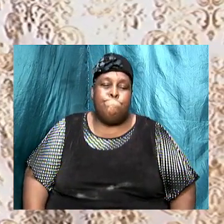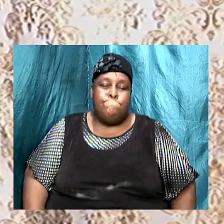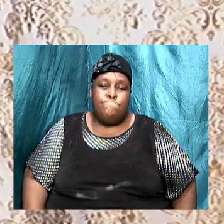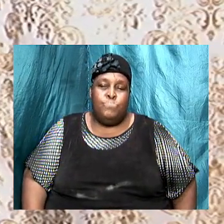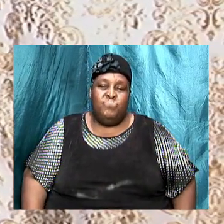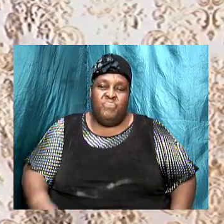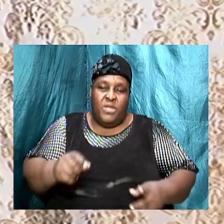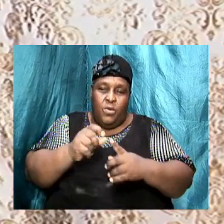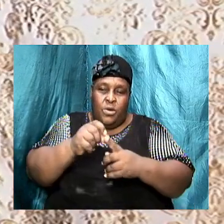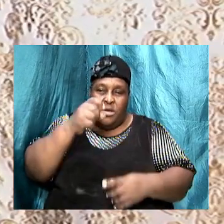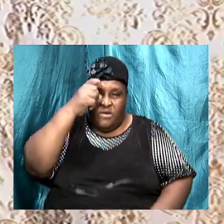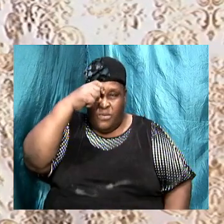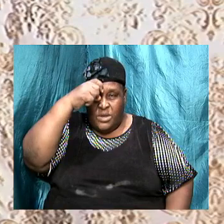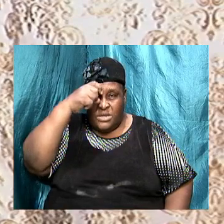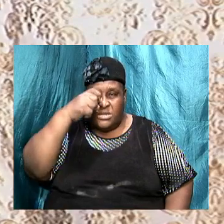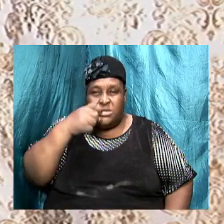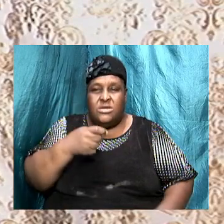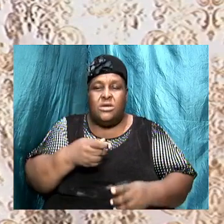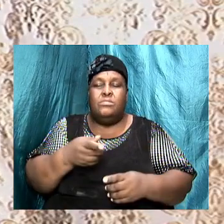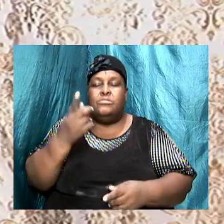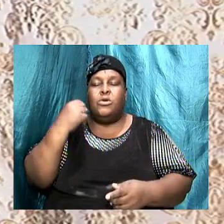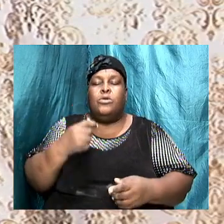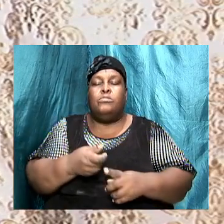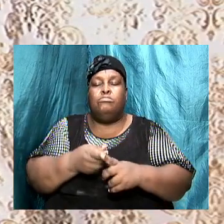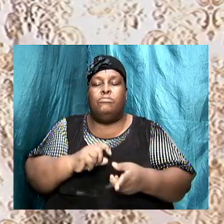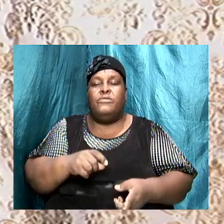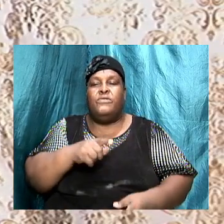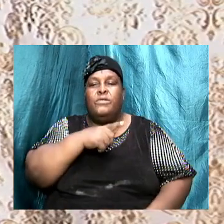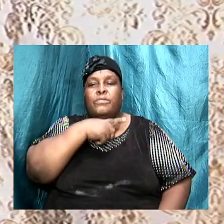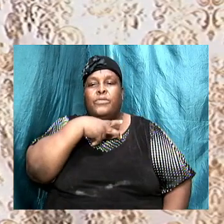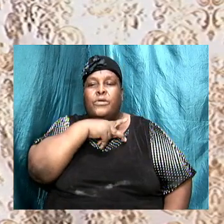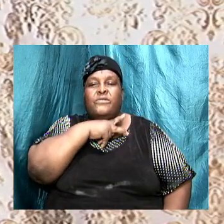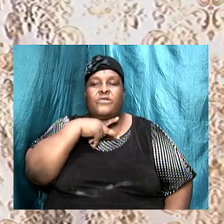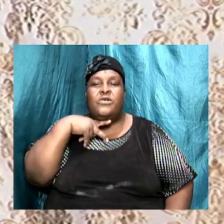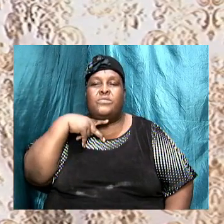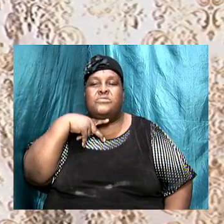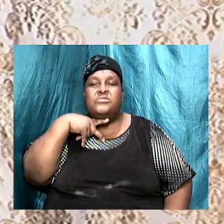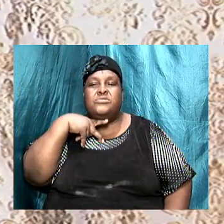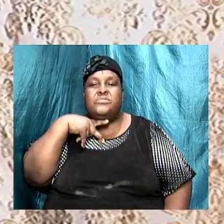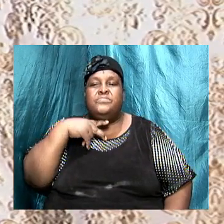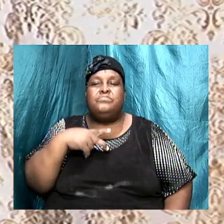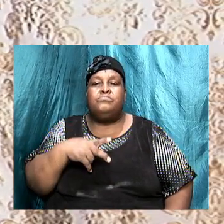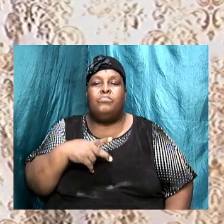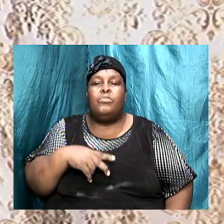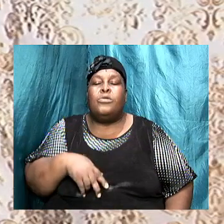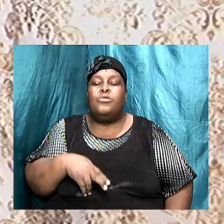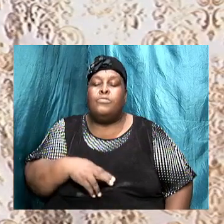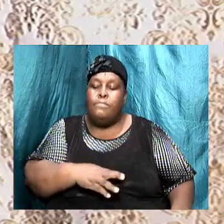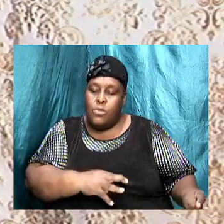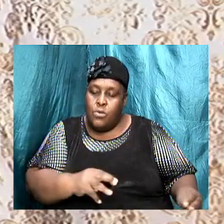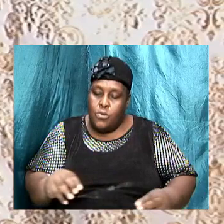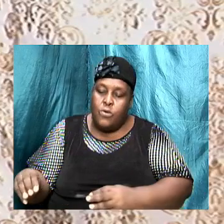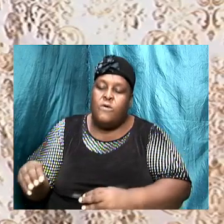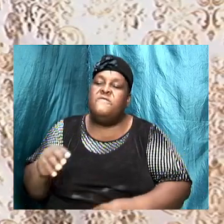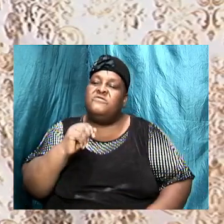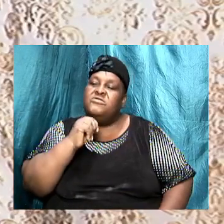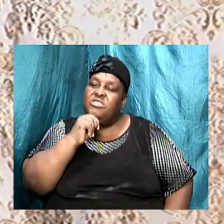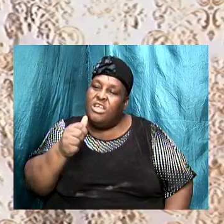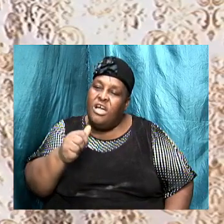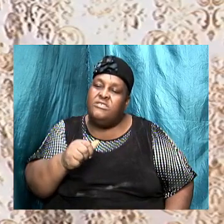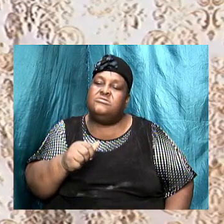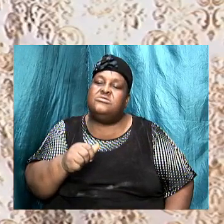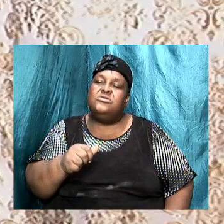The word of wisdom comes from Proverbs 22 verses 8. It says, remove not the